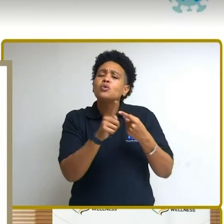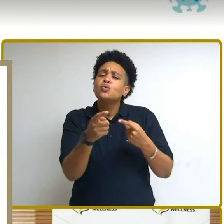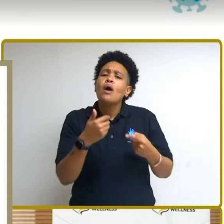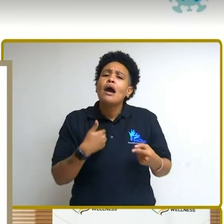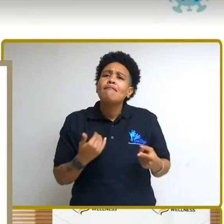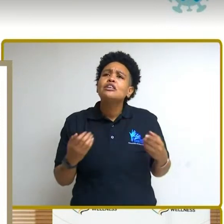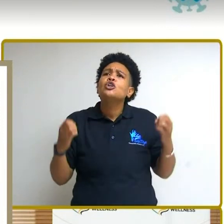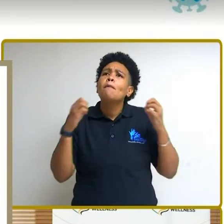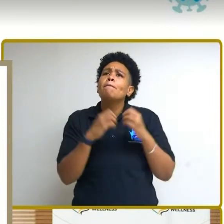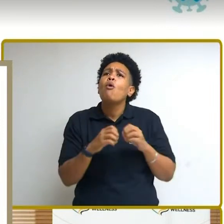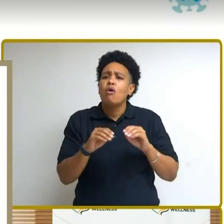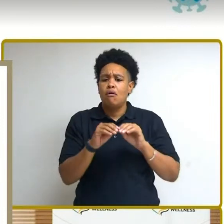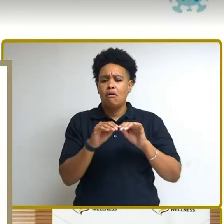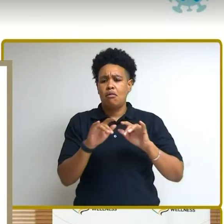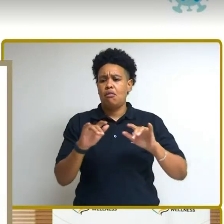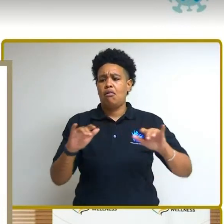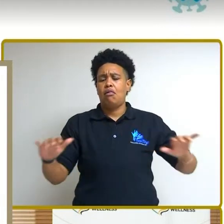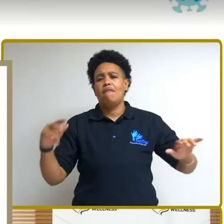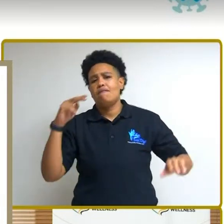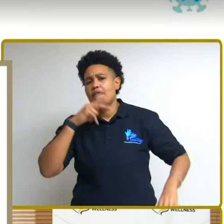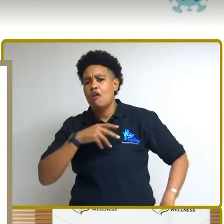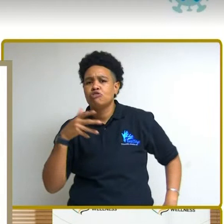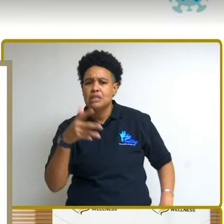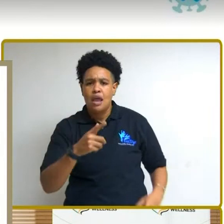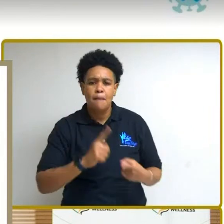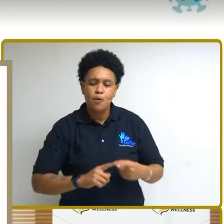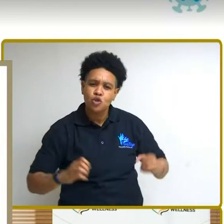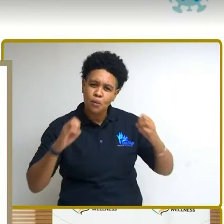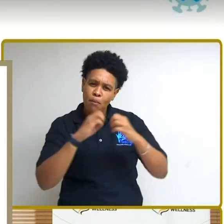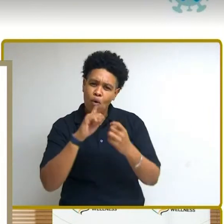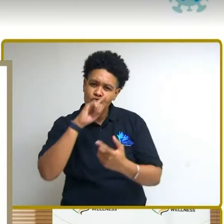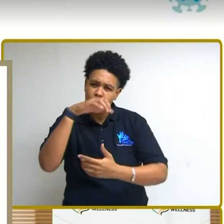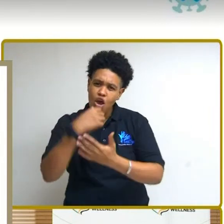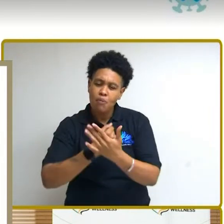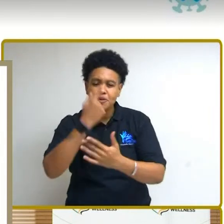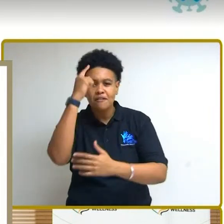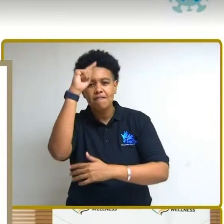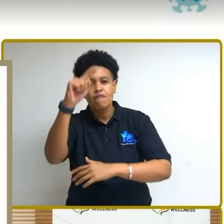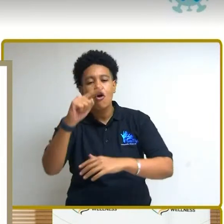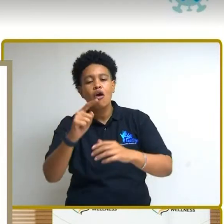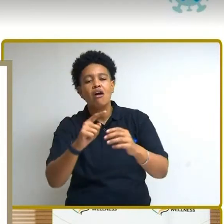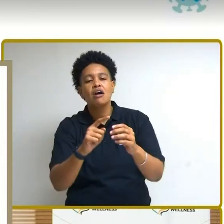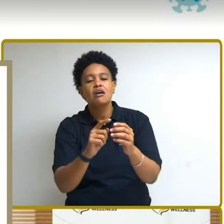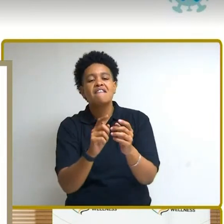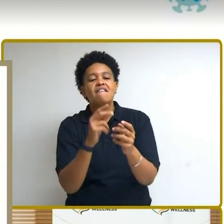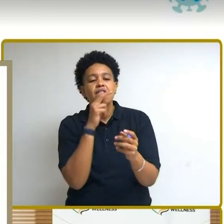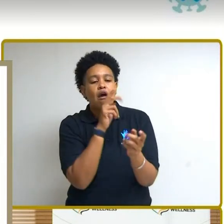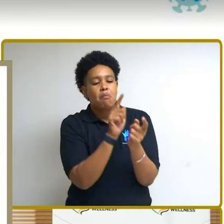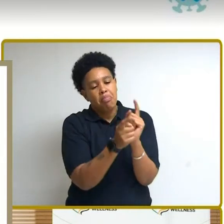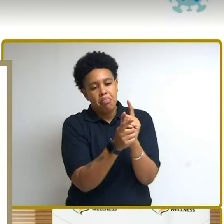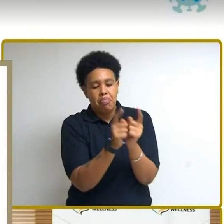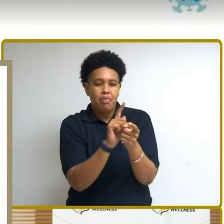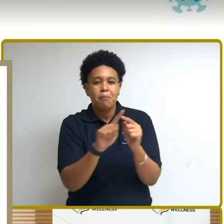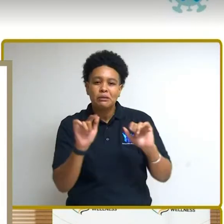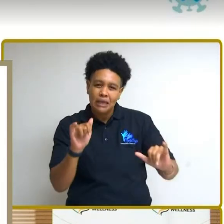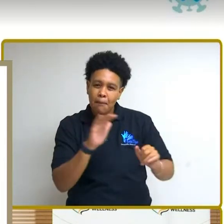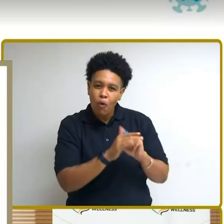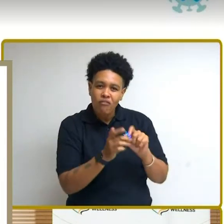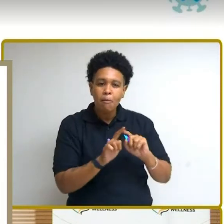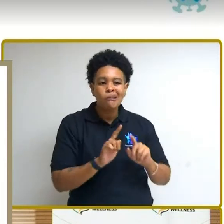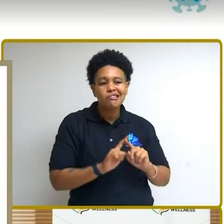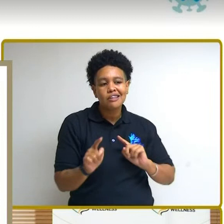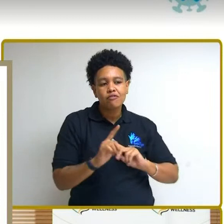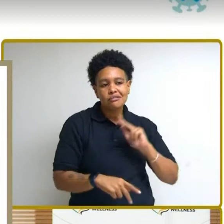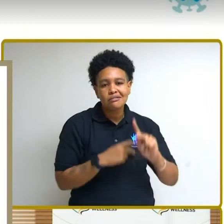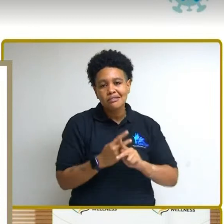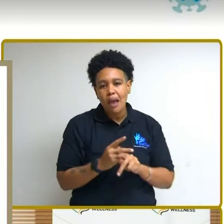the more multiplication of the virus and the more opportunity for mutations. So that is another risk that we face as